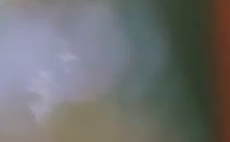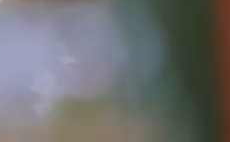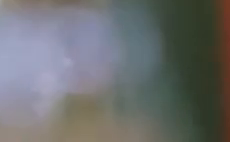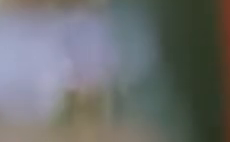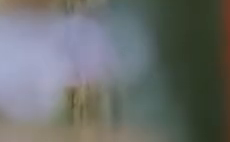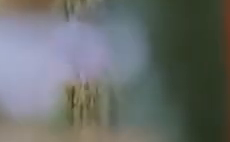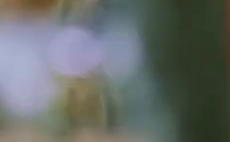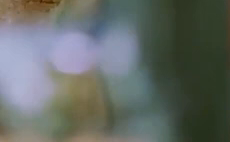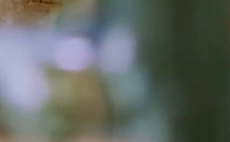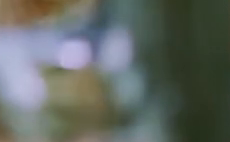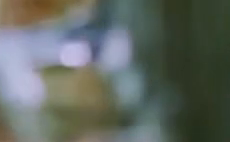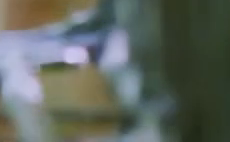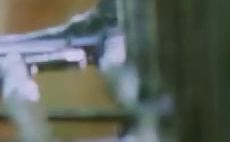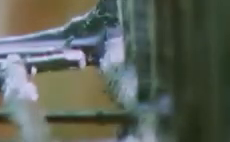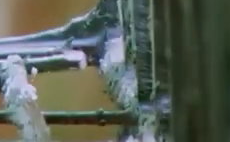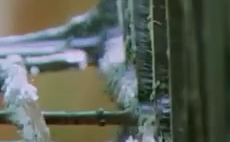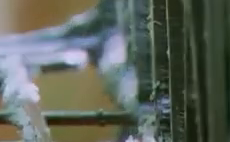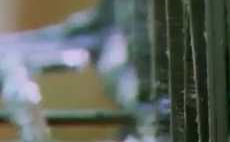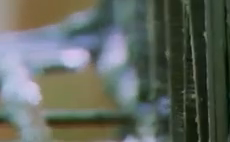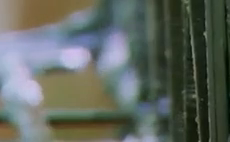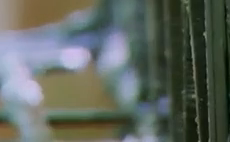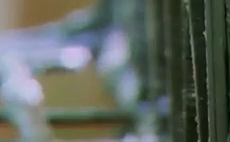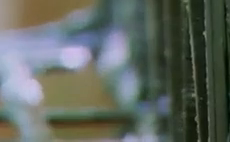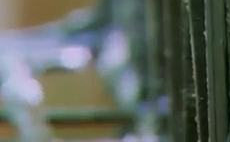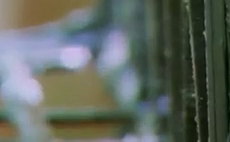It's privatization from the inside out.